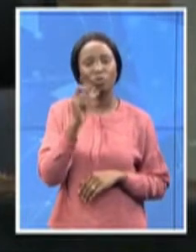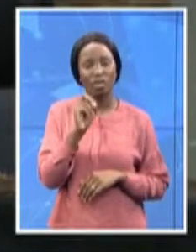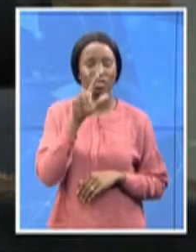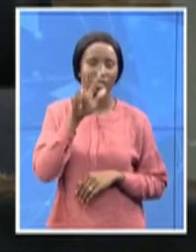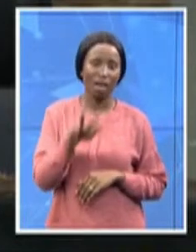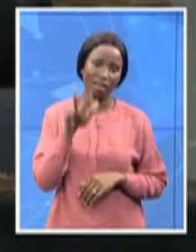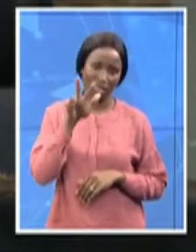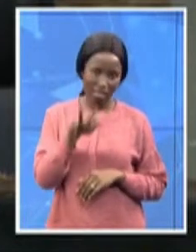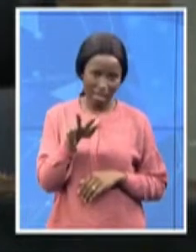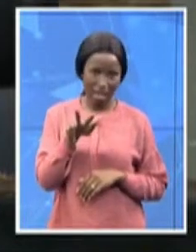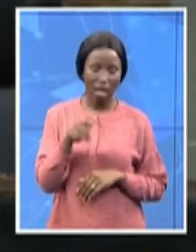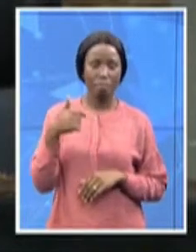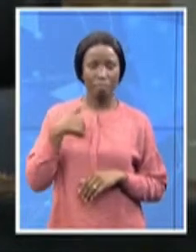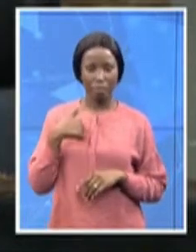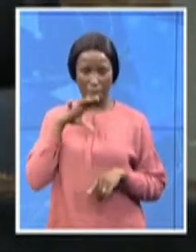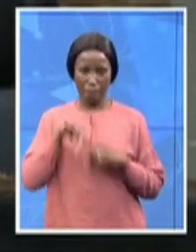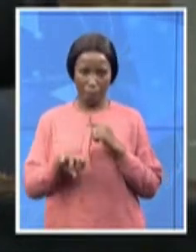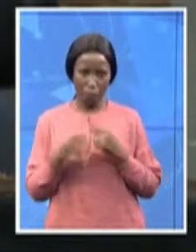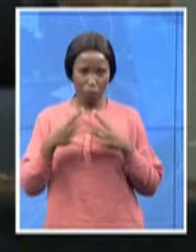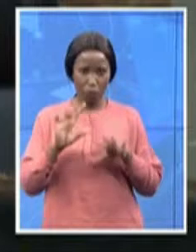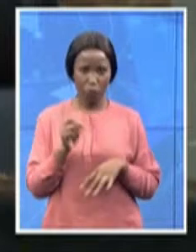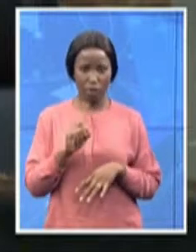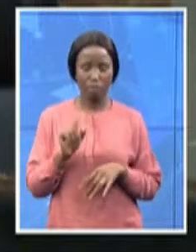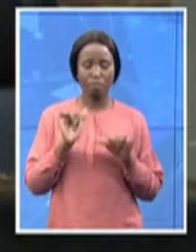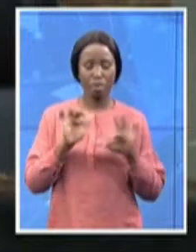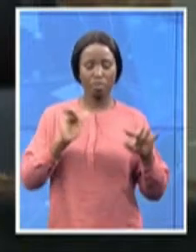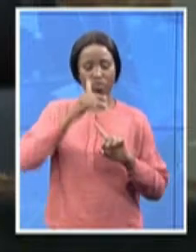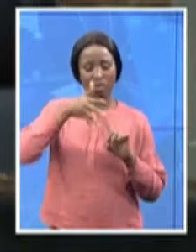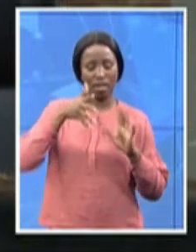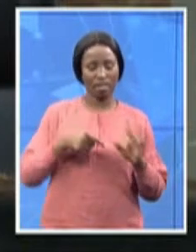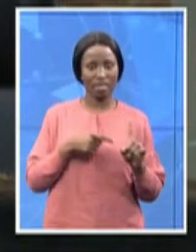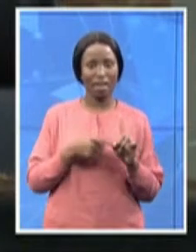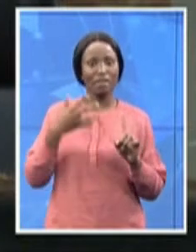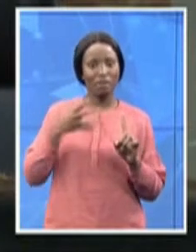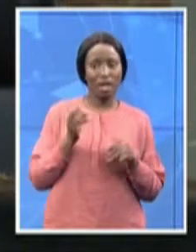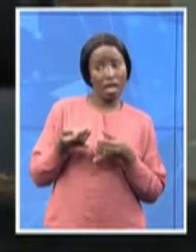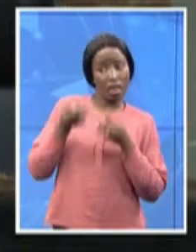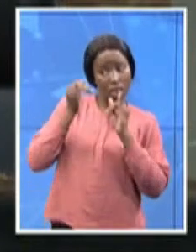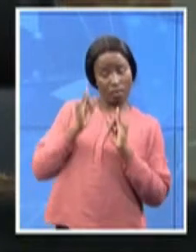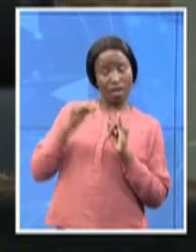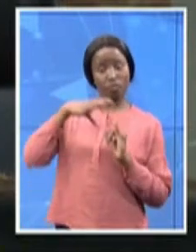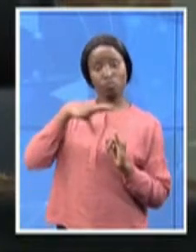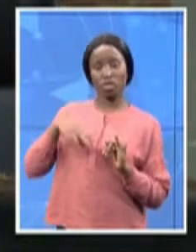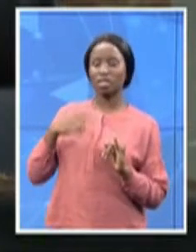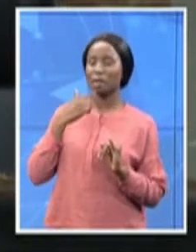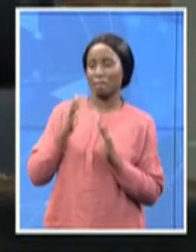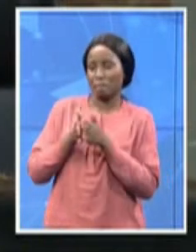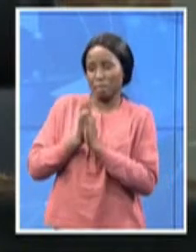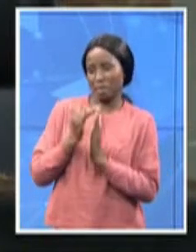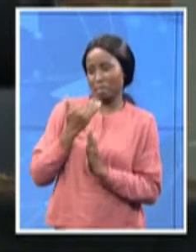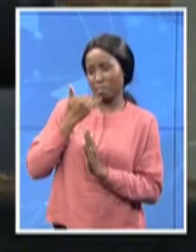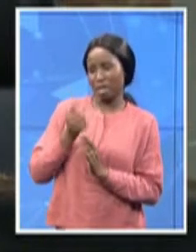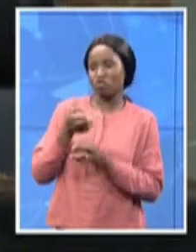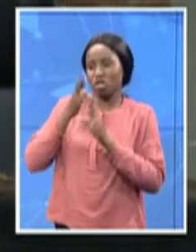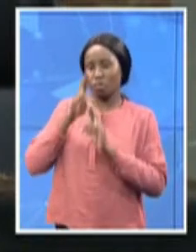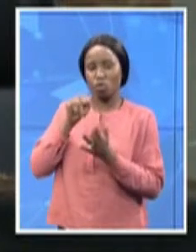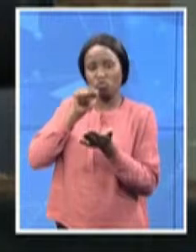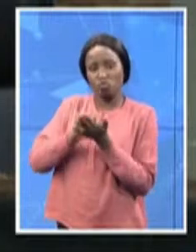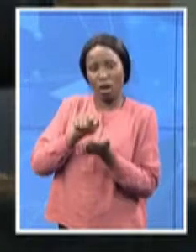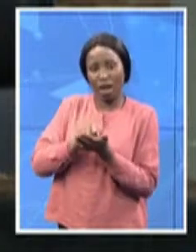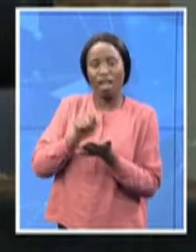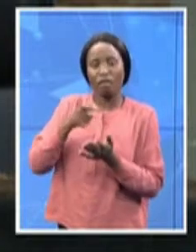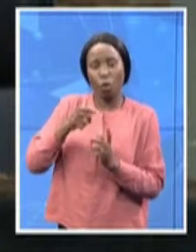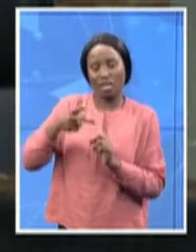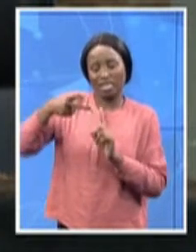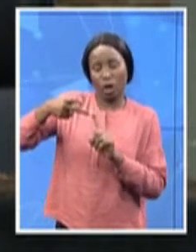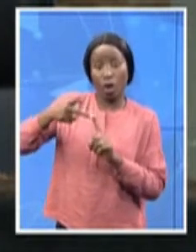public protector invited the President to submit a written response to the first complaint. On 29